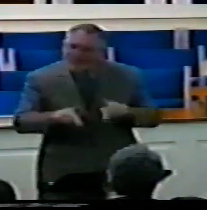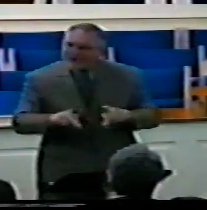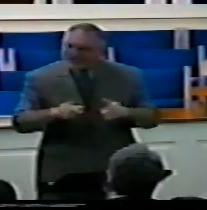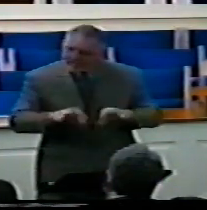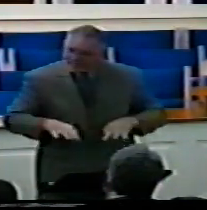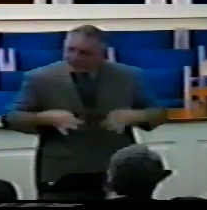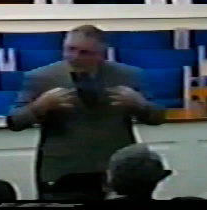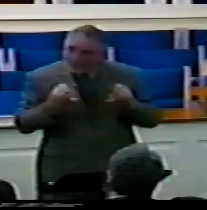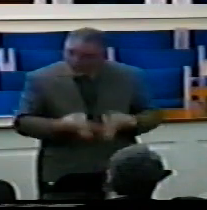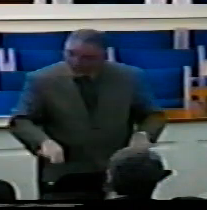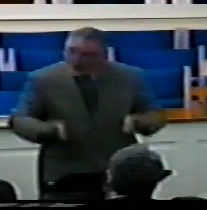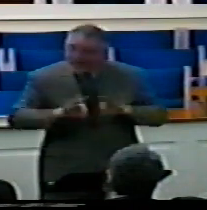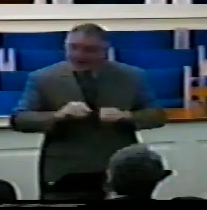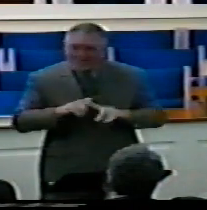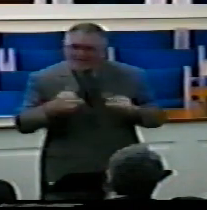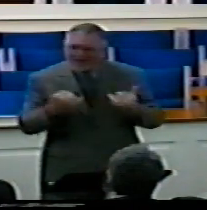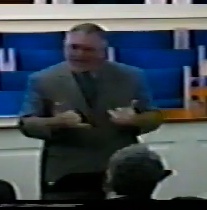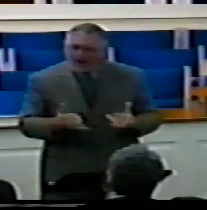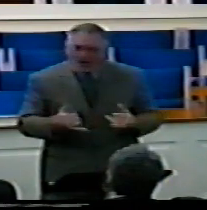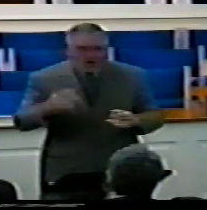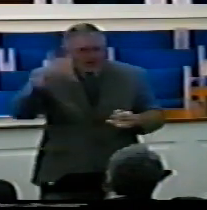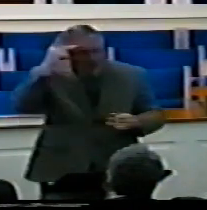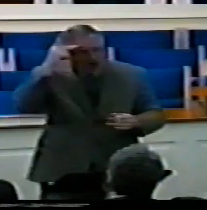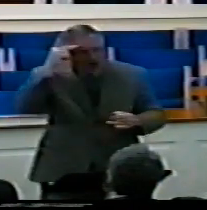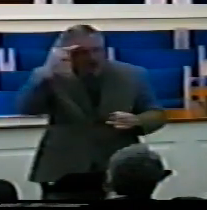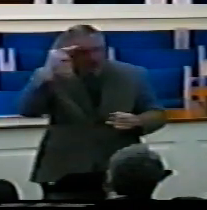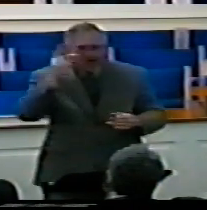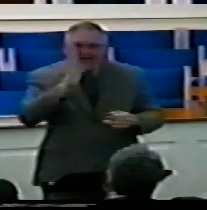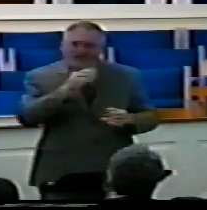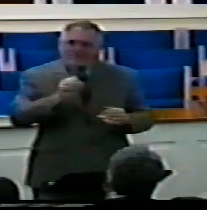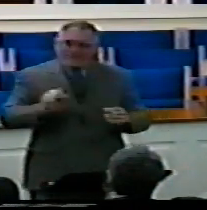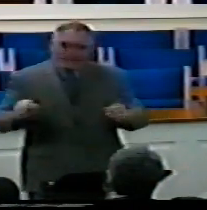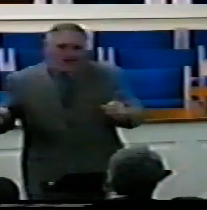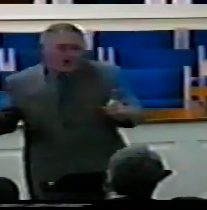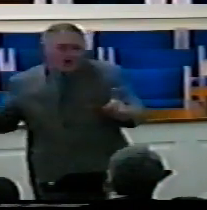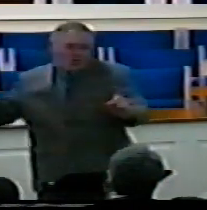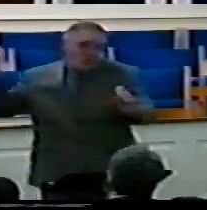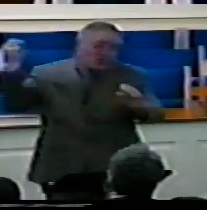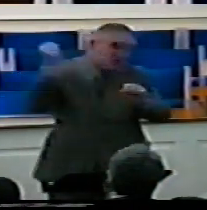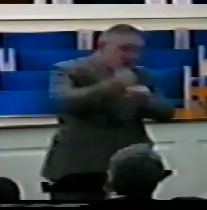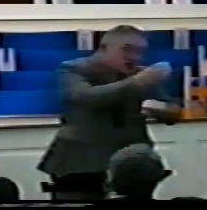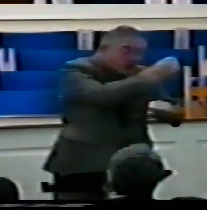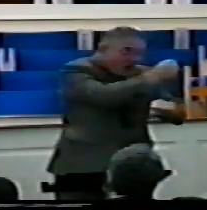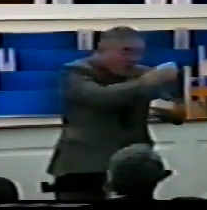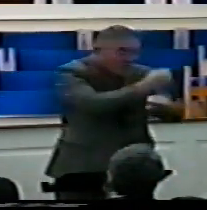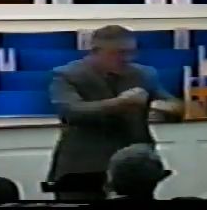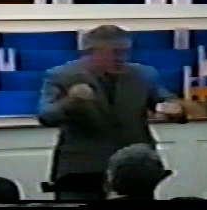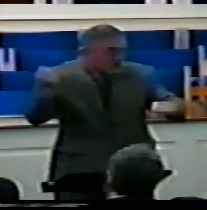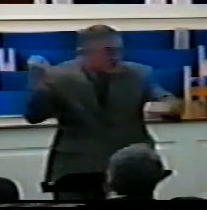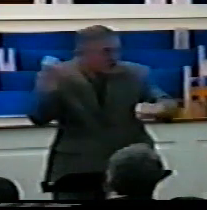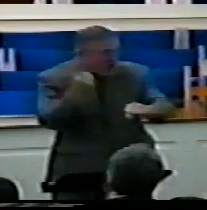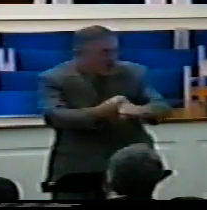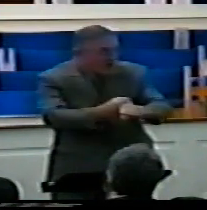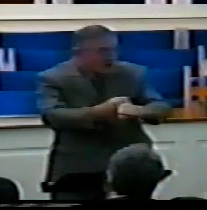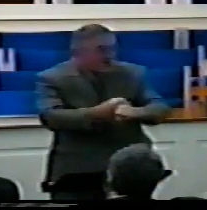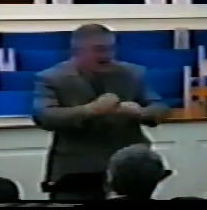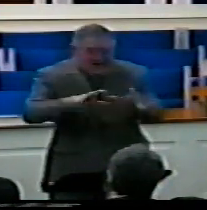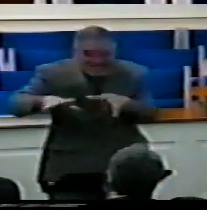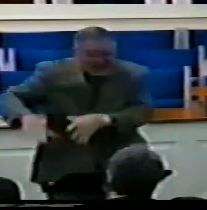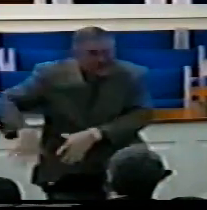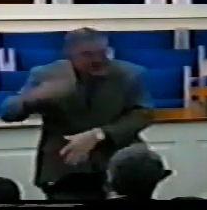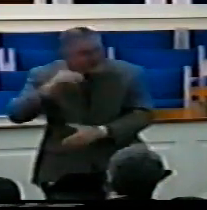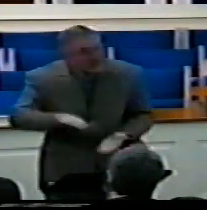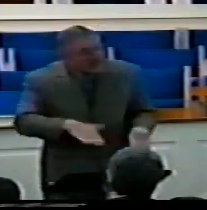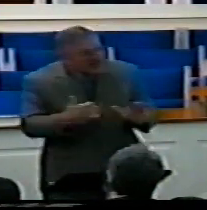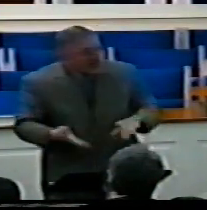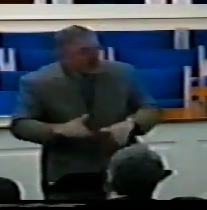now Paul has been stoned and drugged outside the city and left for dead. And then it says here, how many disciples stood round about